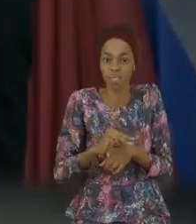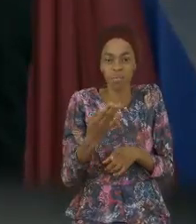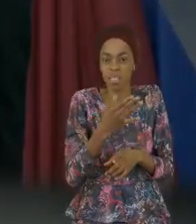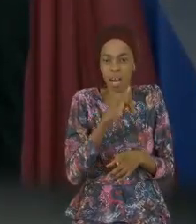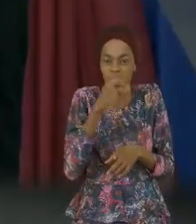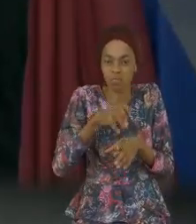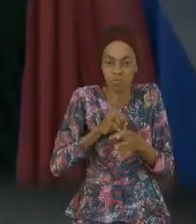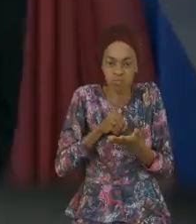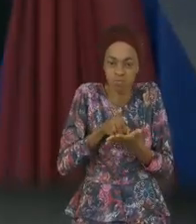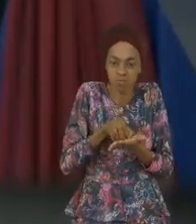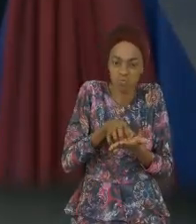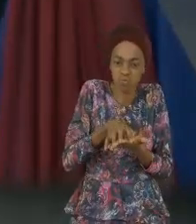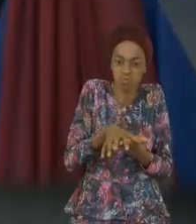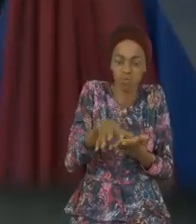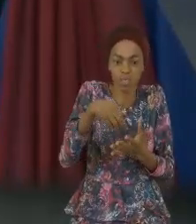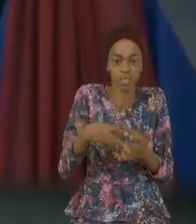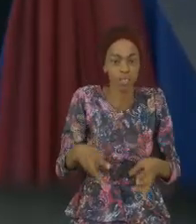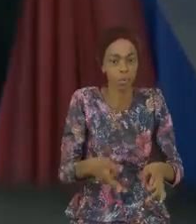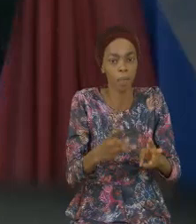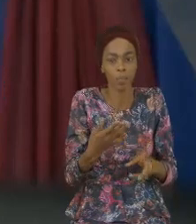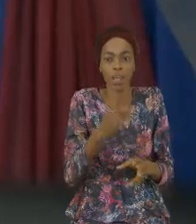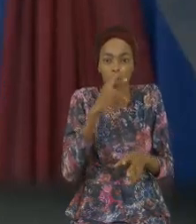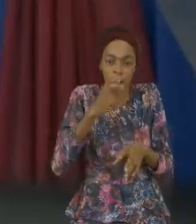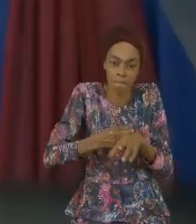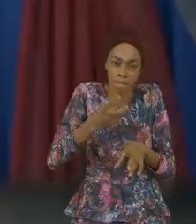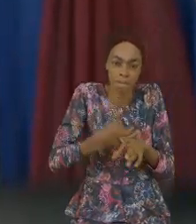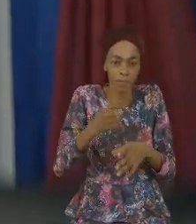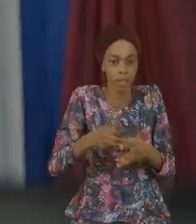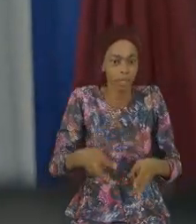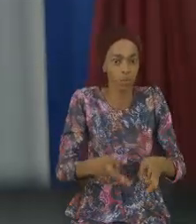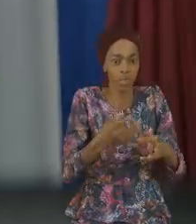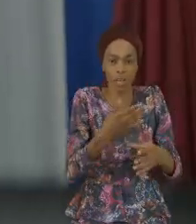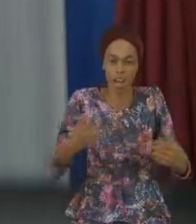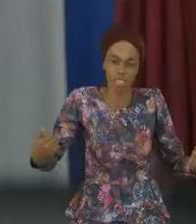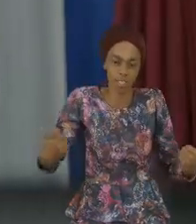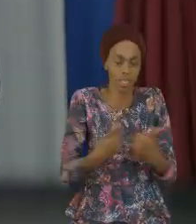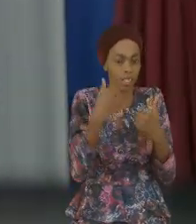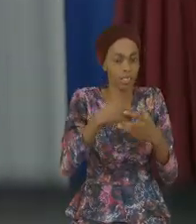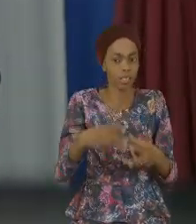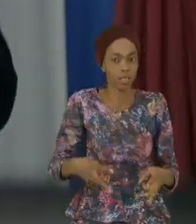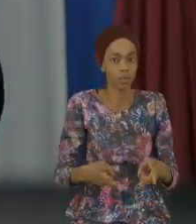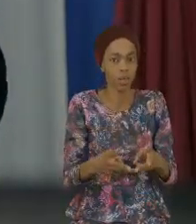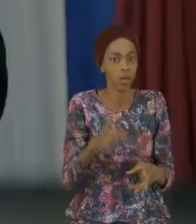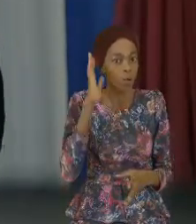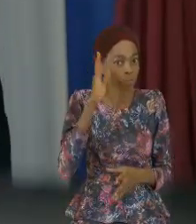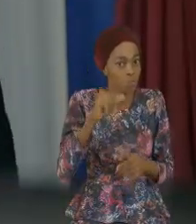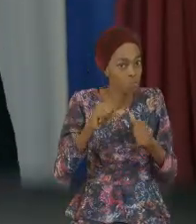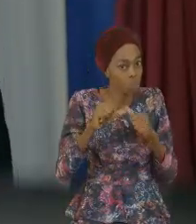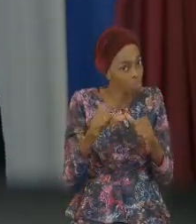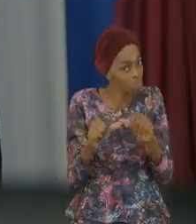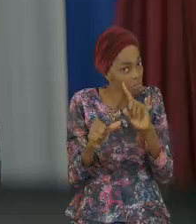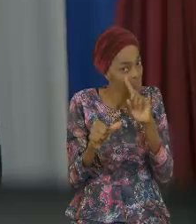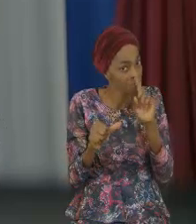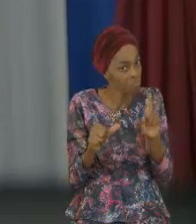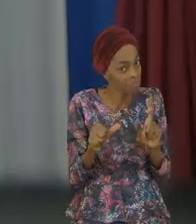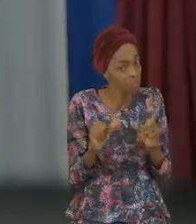are difficulties in the way. There are pebbles in the way. There are challenges in the way. Will you still go? That's